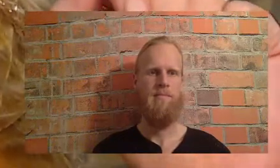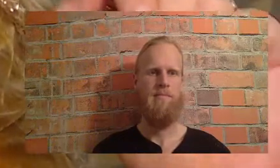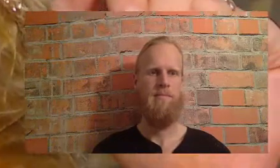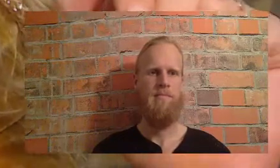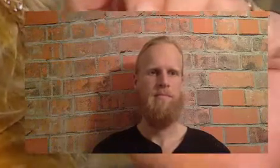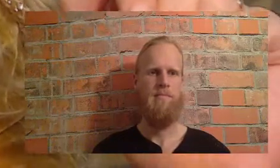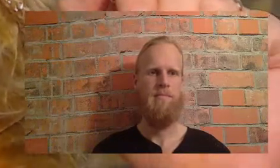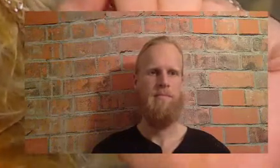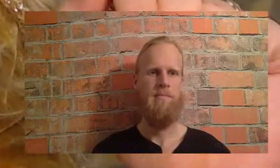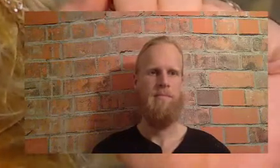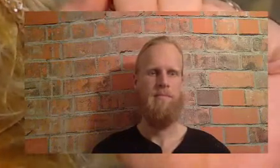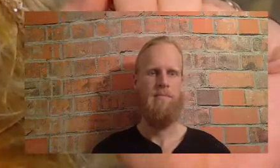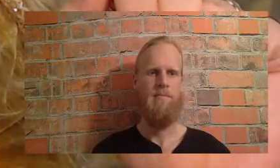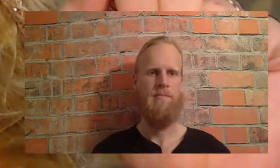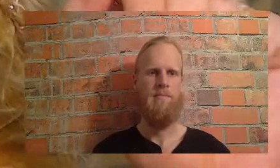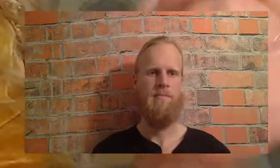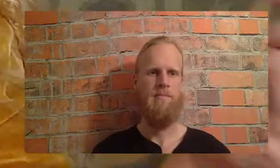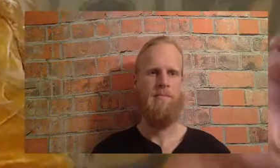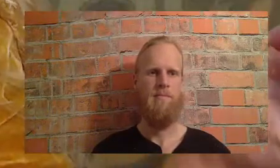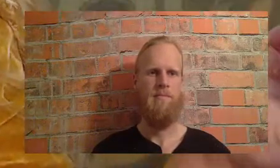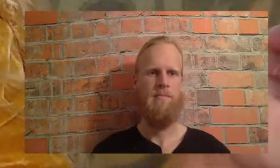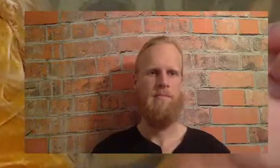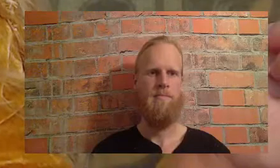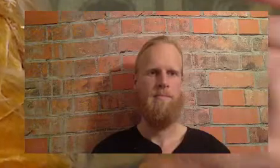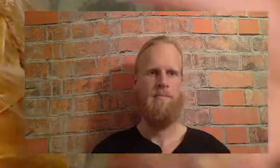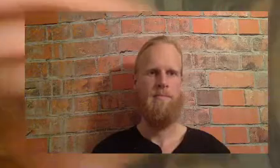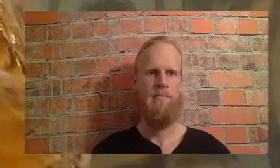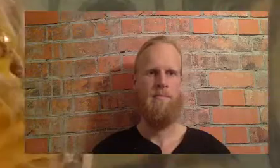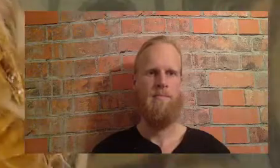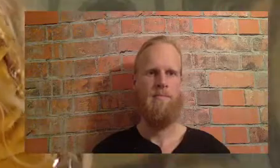love@worldtappingcircle.com so that we can send you your audio download.